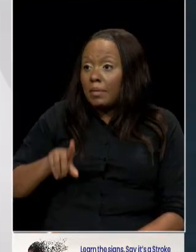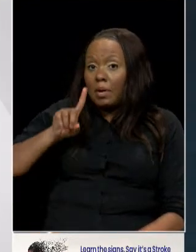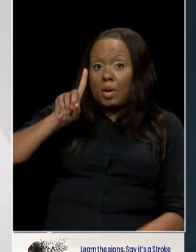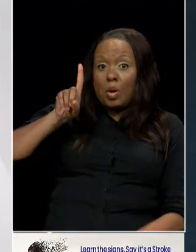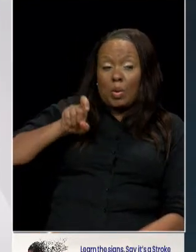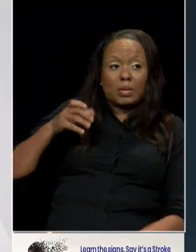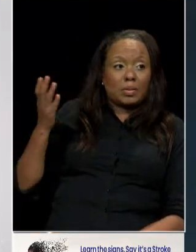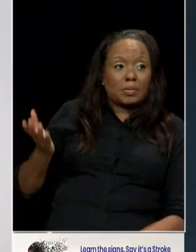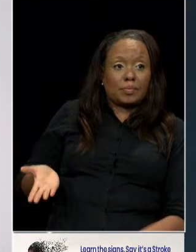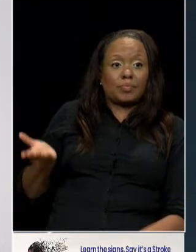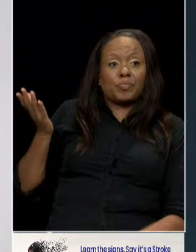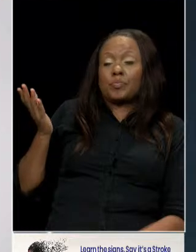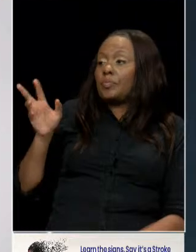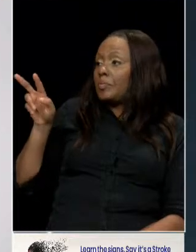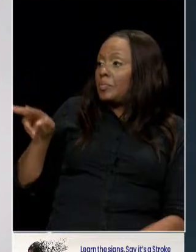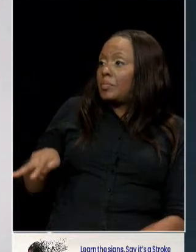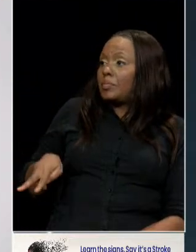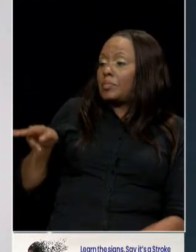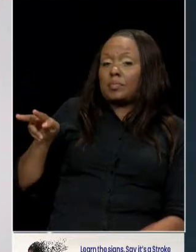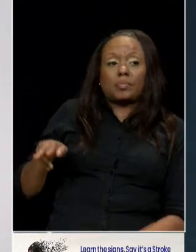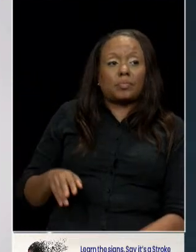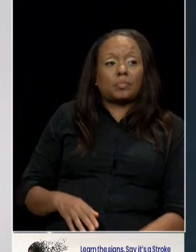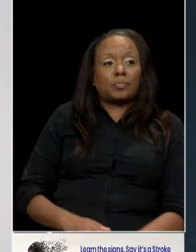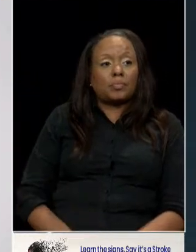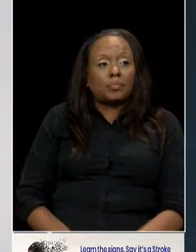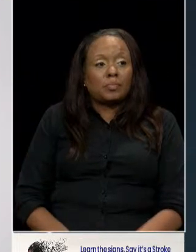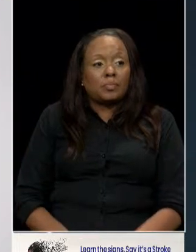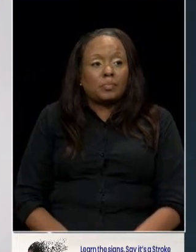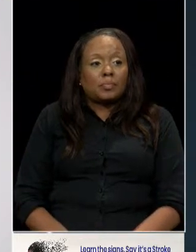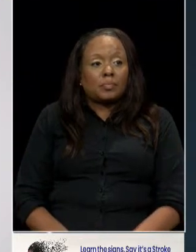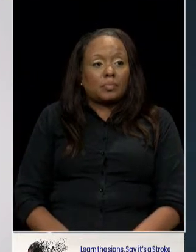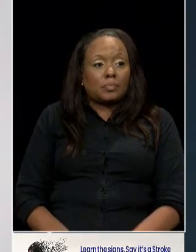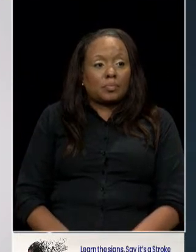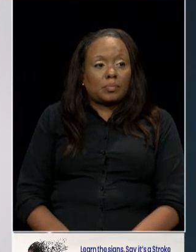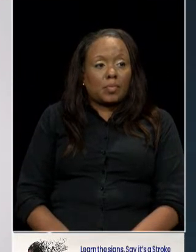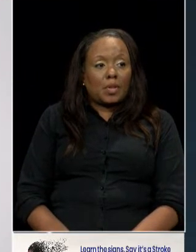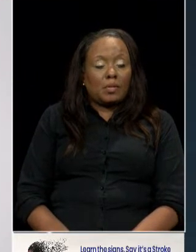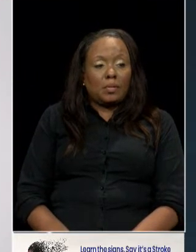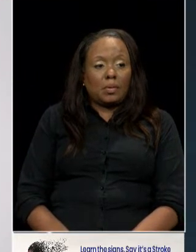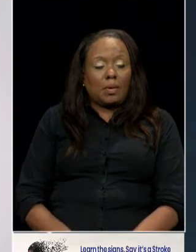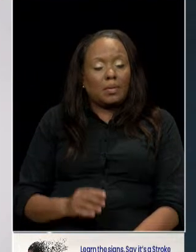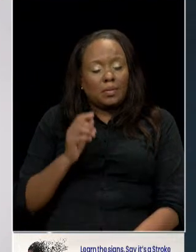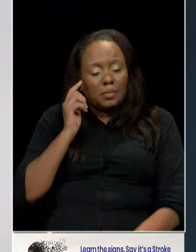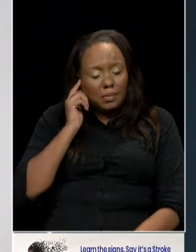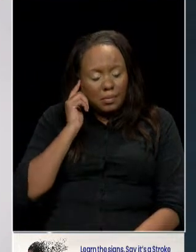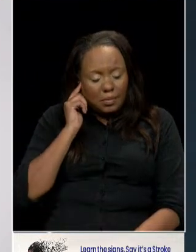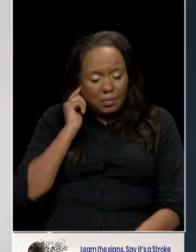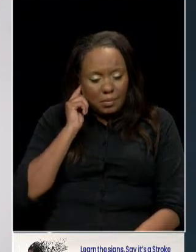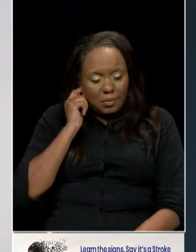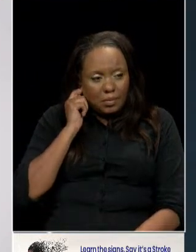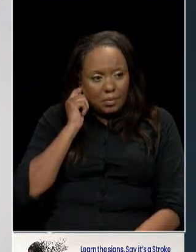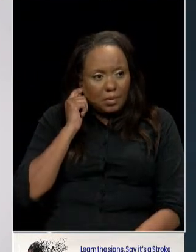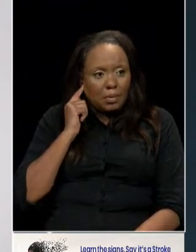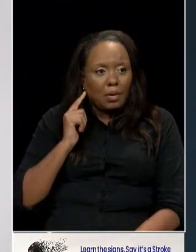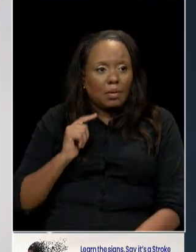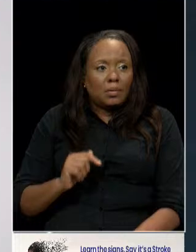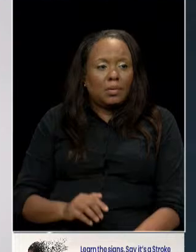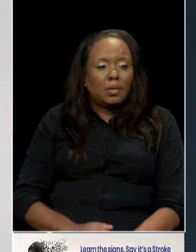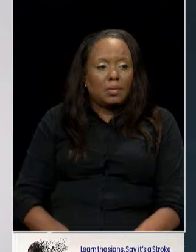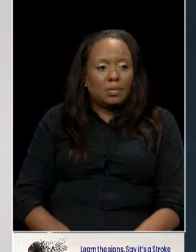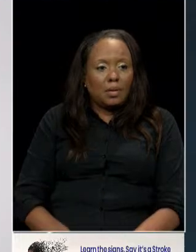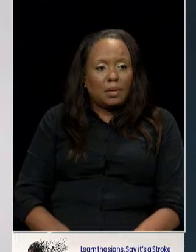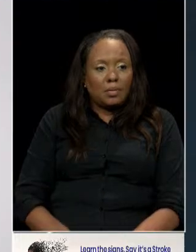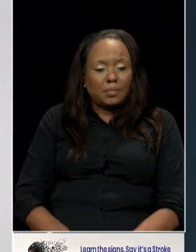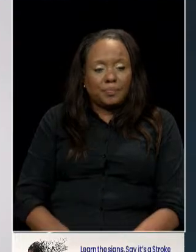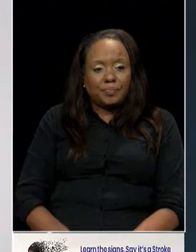stopped taking the meds because of the side effects of diarrhea. My question is, why wasn't he prescribed another medication?